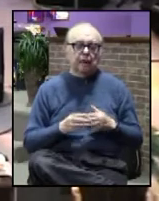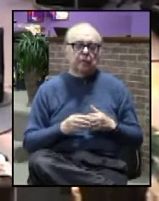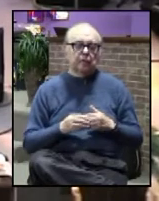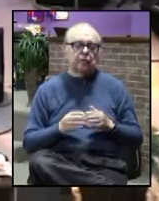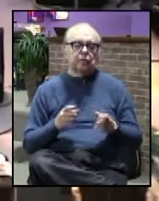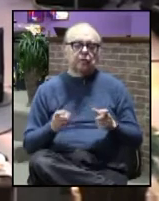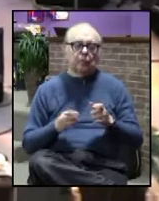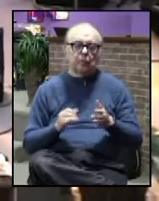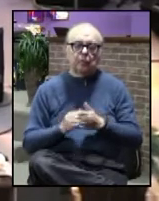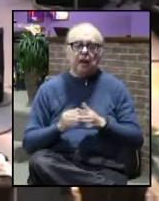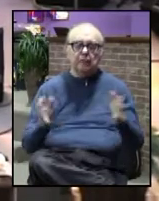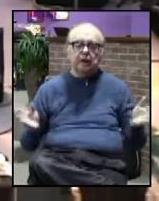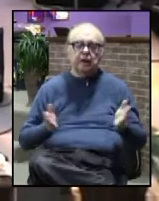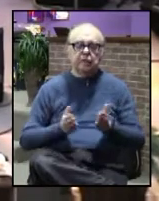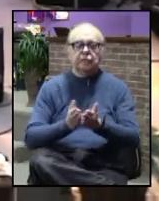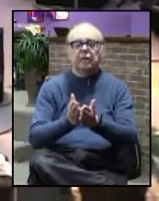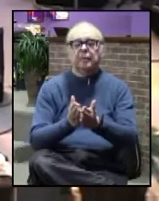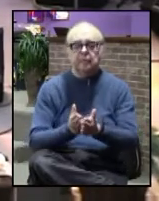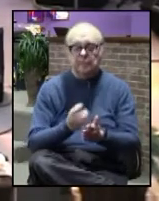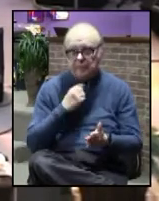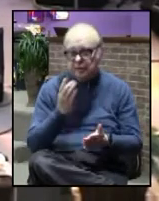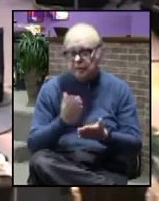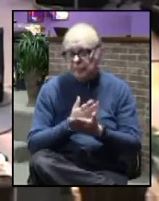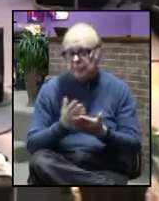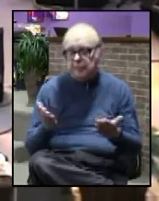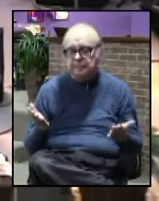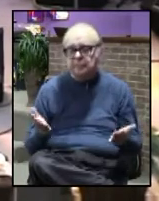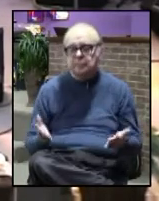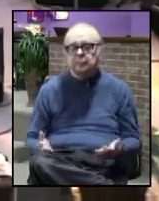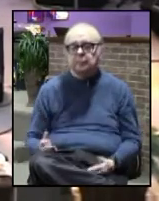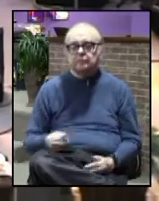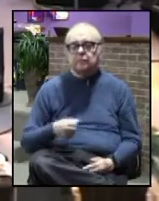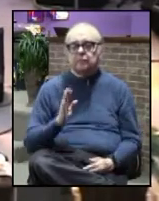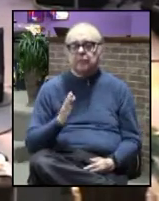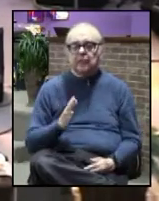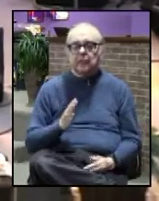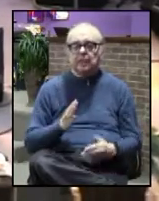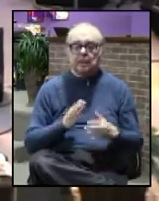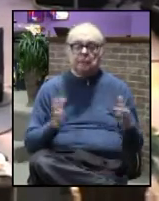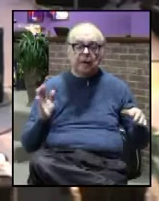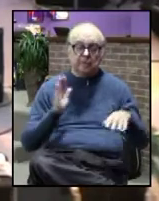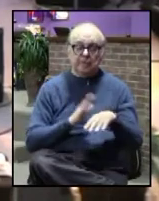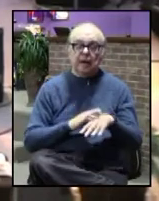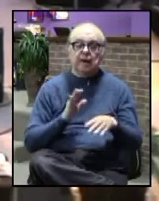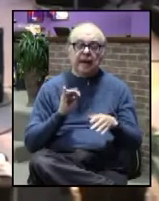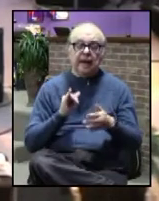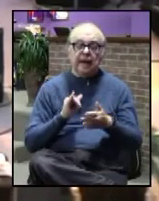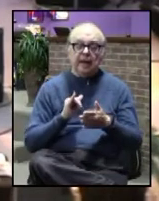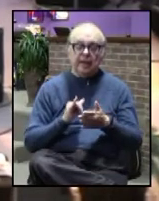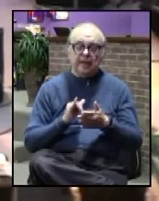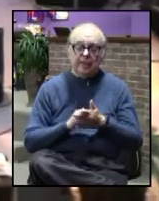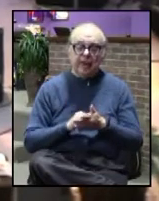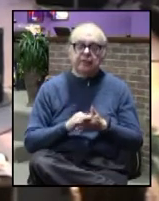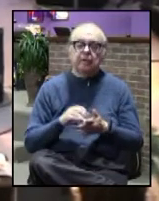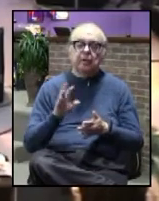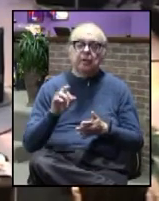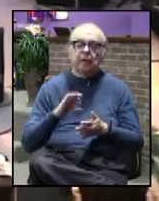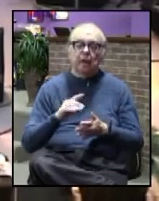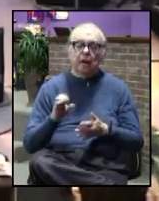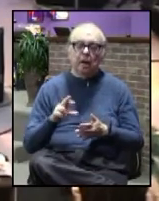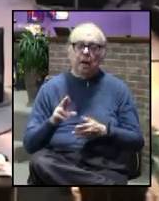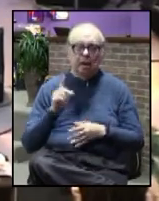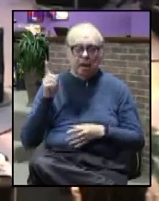ship. Well, let me say this to you all. God's bigger than that rudder. He will